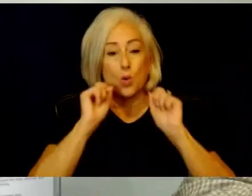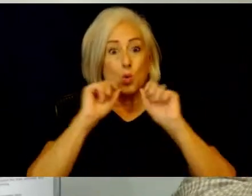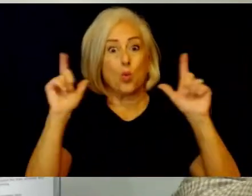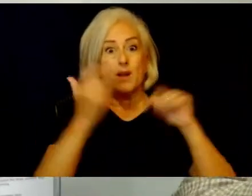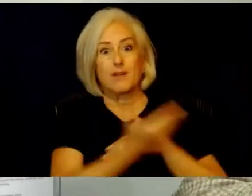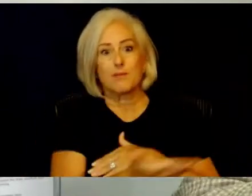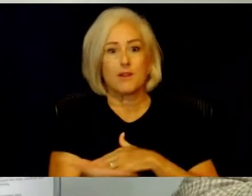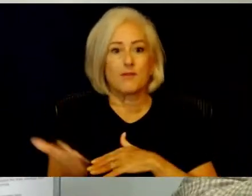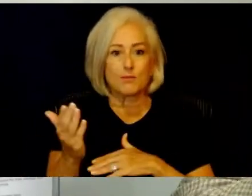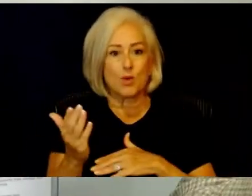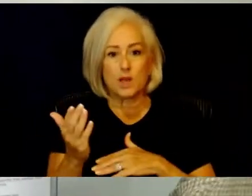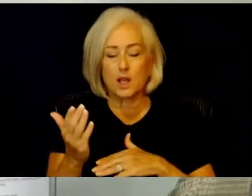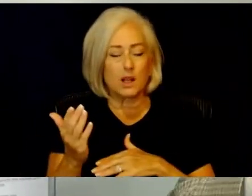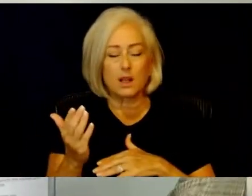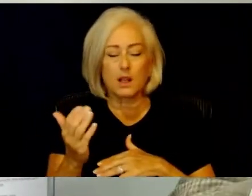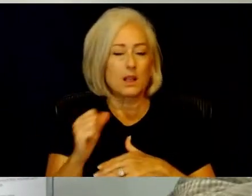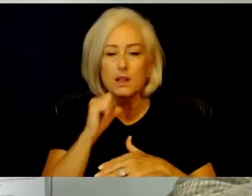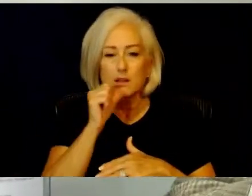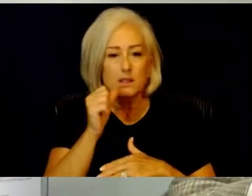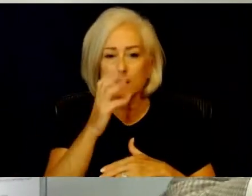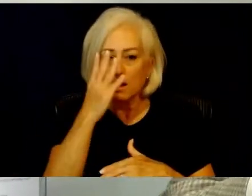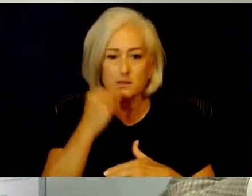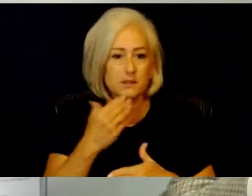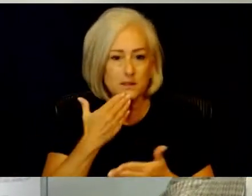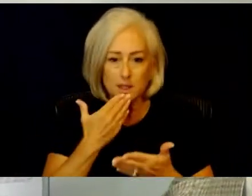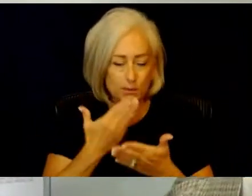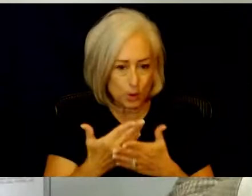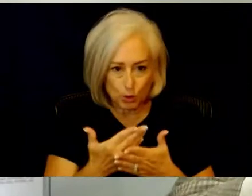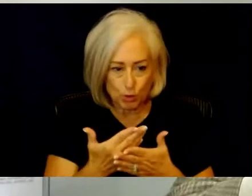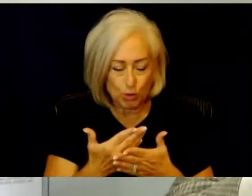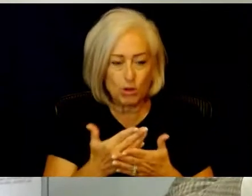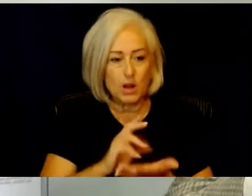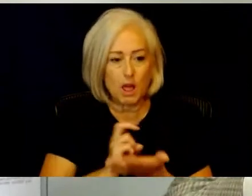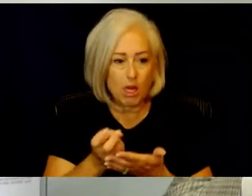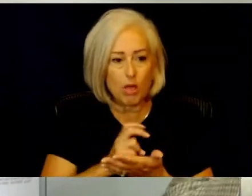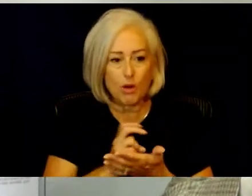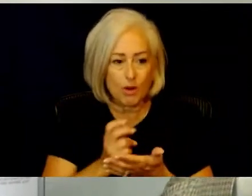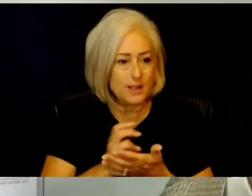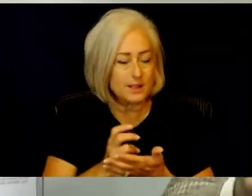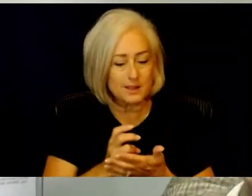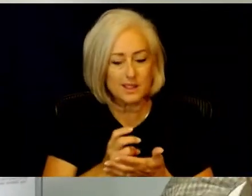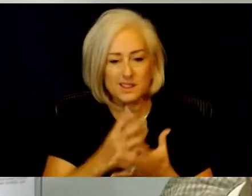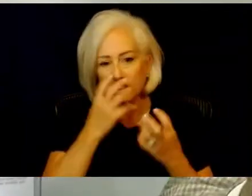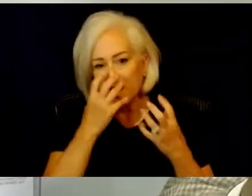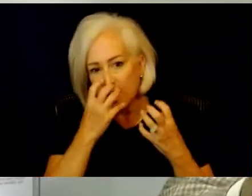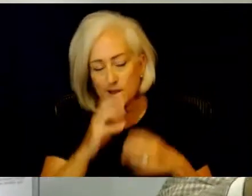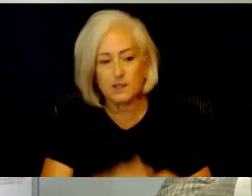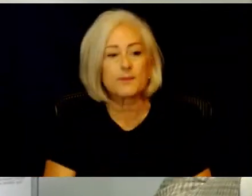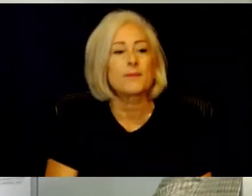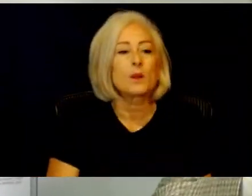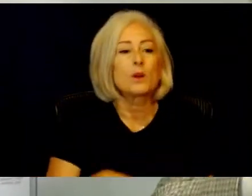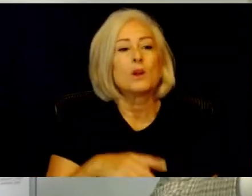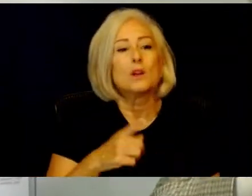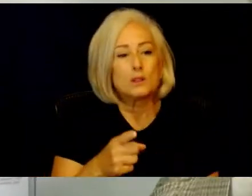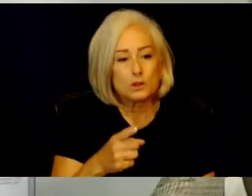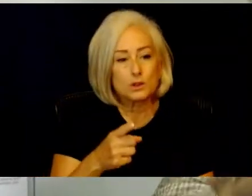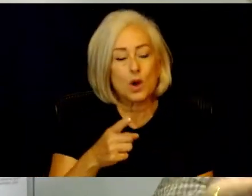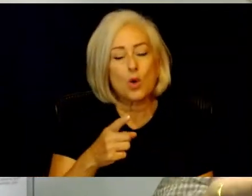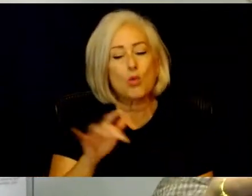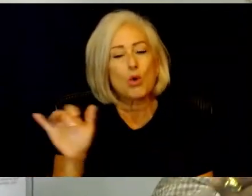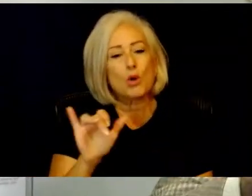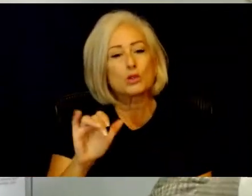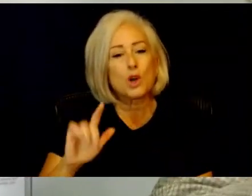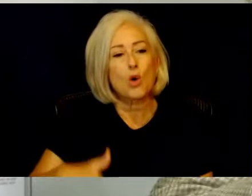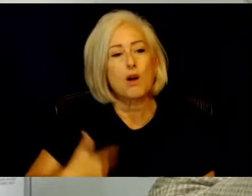weight gain, increased blood sugars. So when I want to, patients think about apnea, it is not just snoring and a lifestyle condition. It is almost a